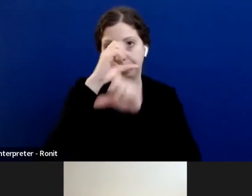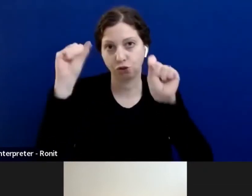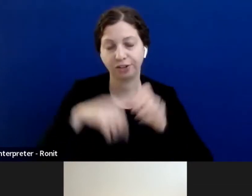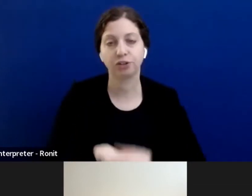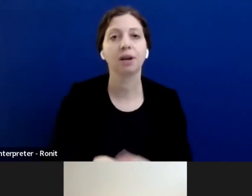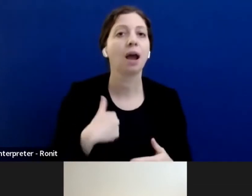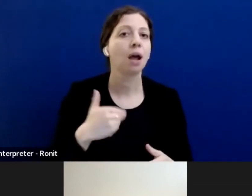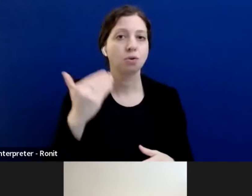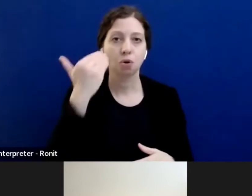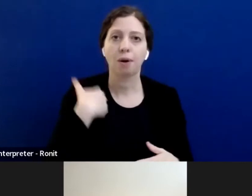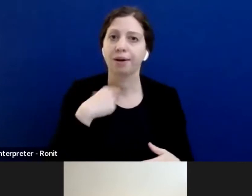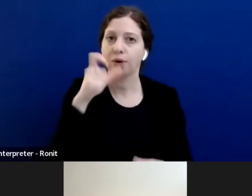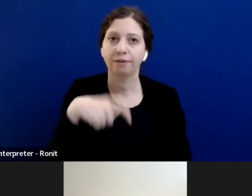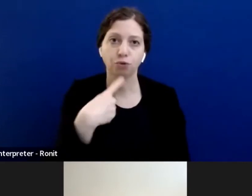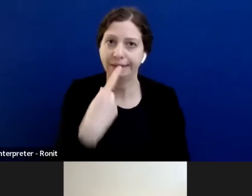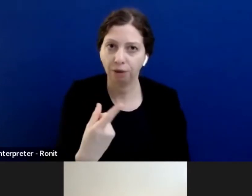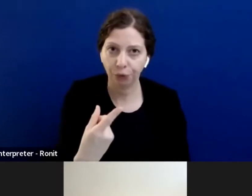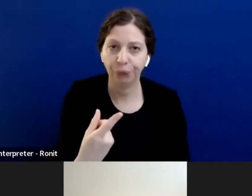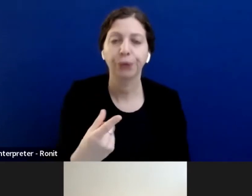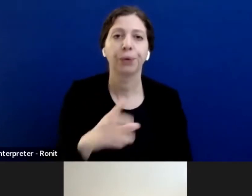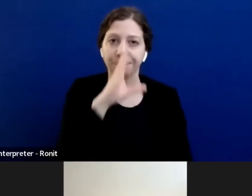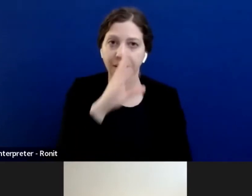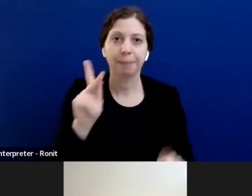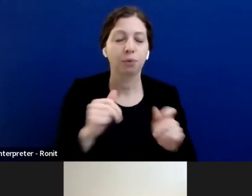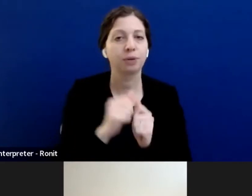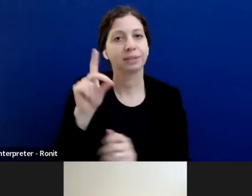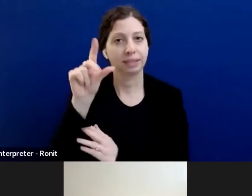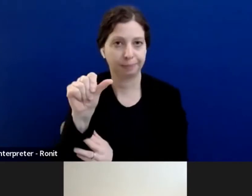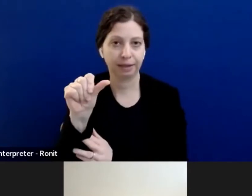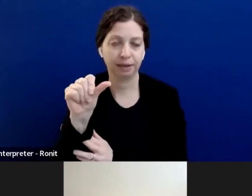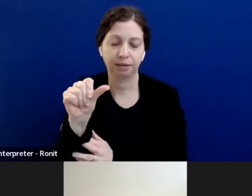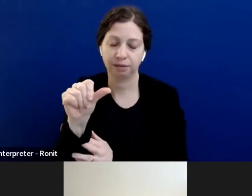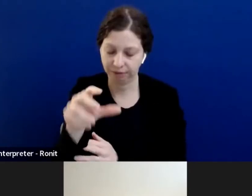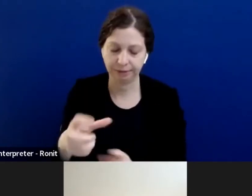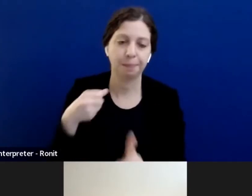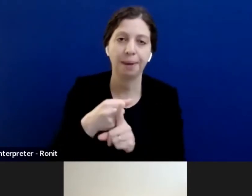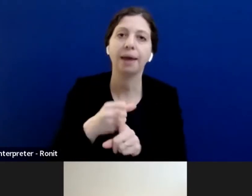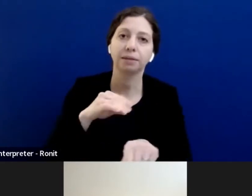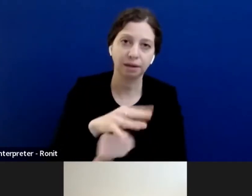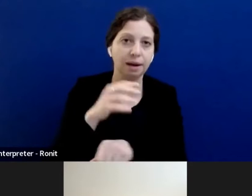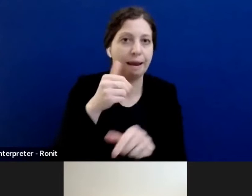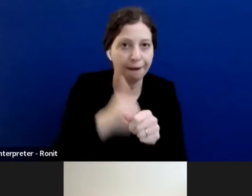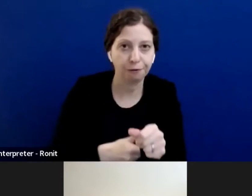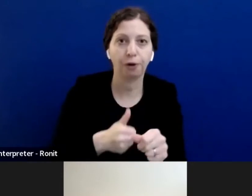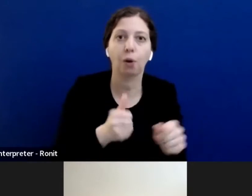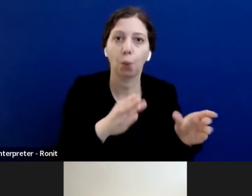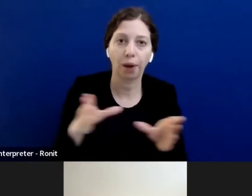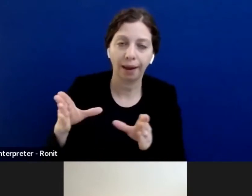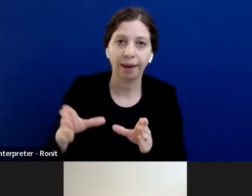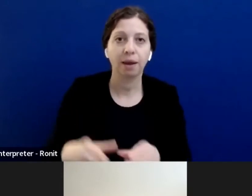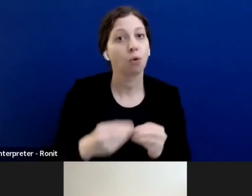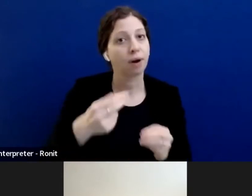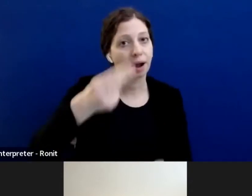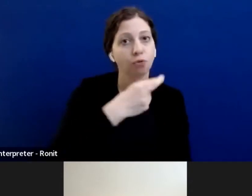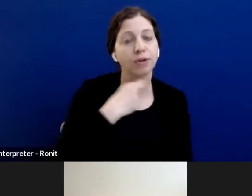don't have to tell any of you that people with disabilities have been so impacted in every way, from being at higher risk